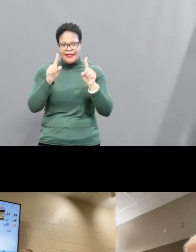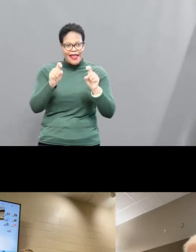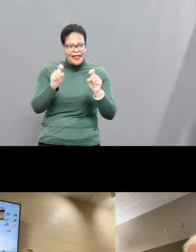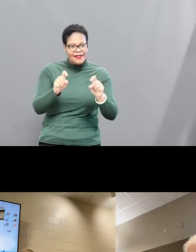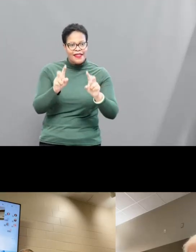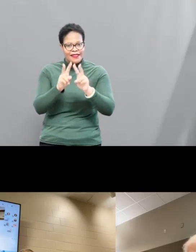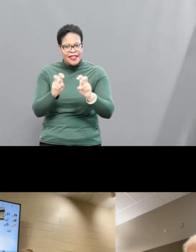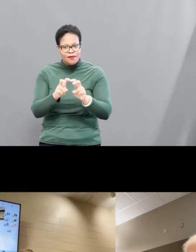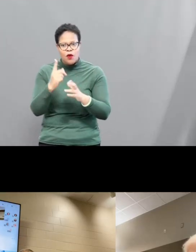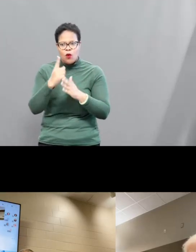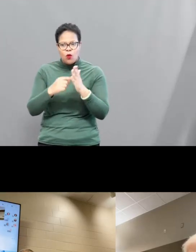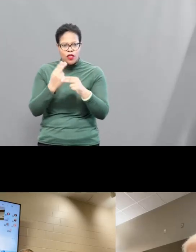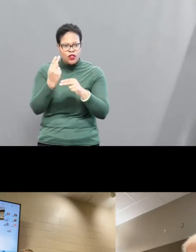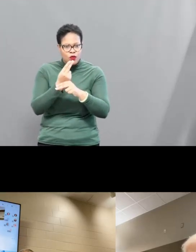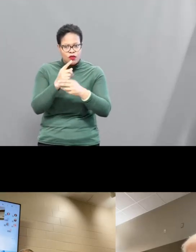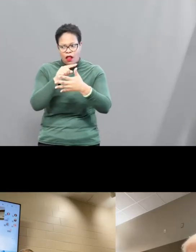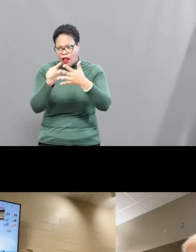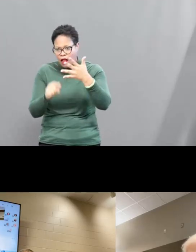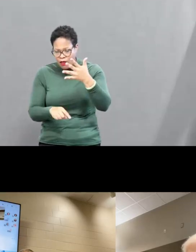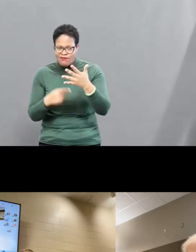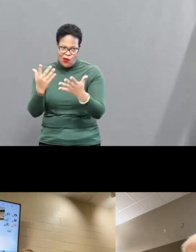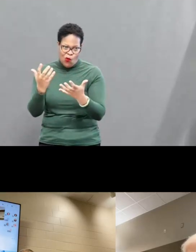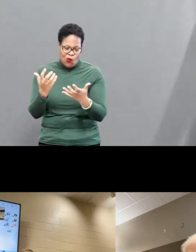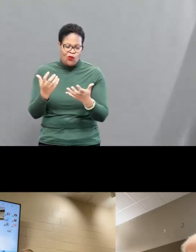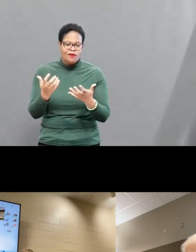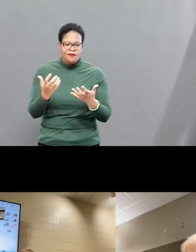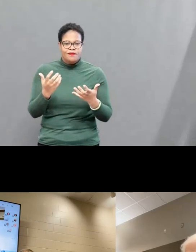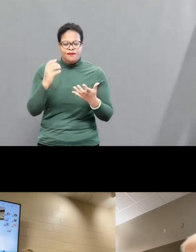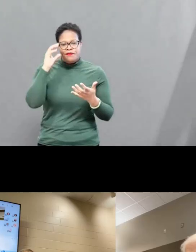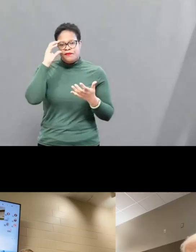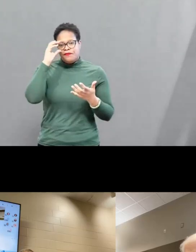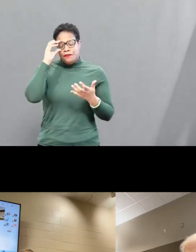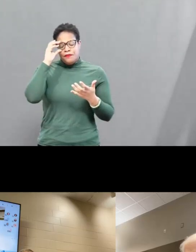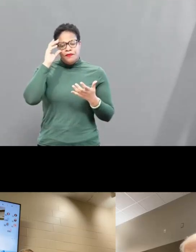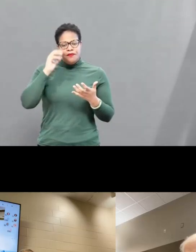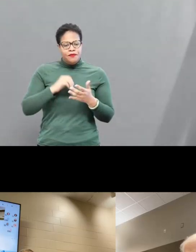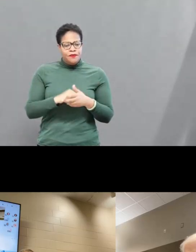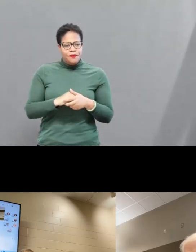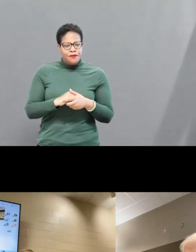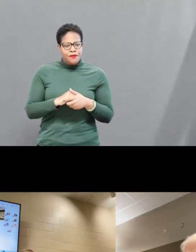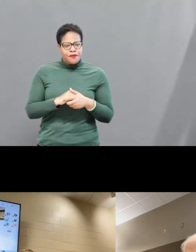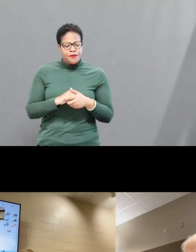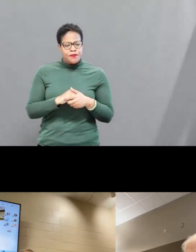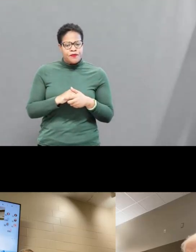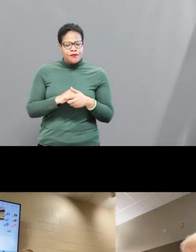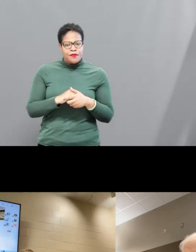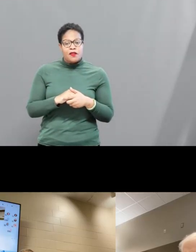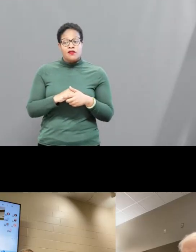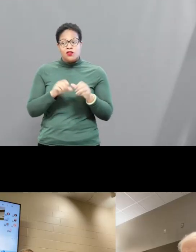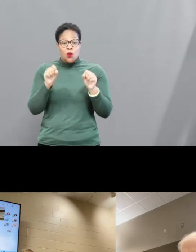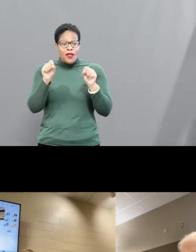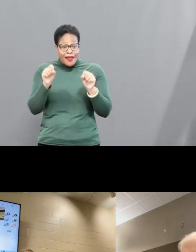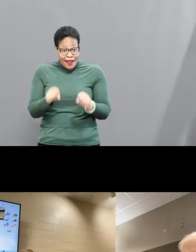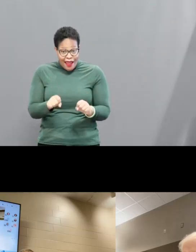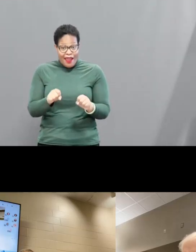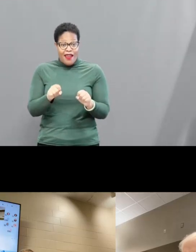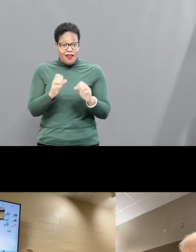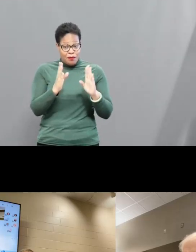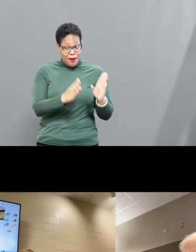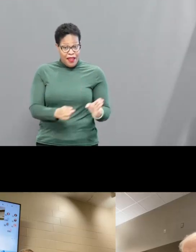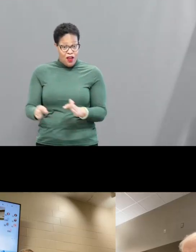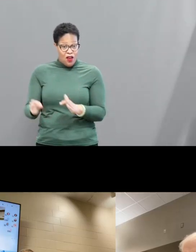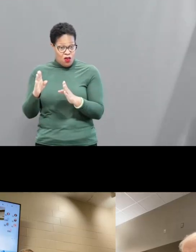assessments that we would be using. So we can basically put something together